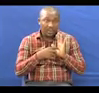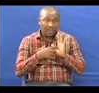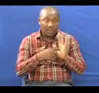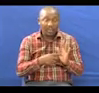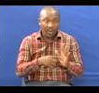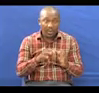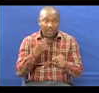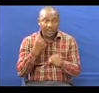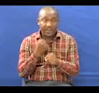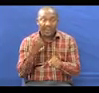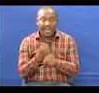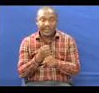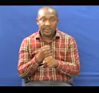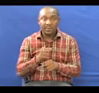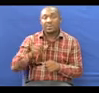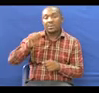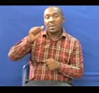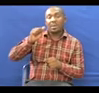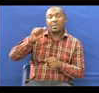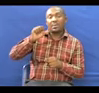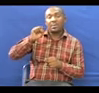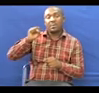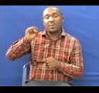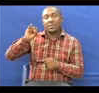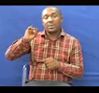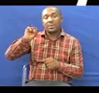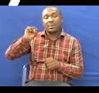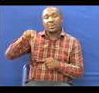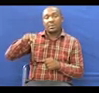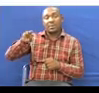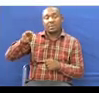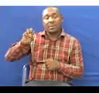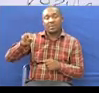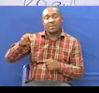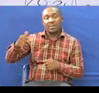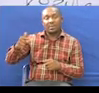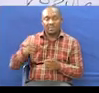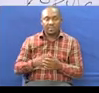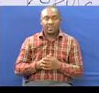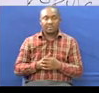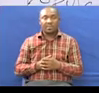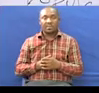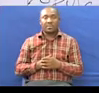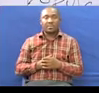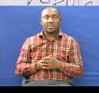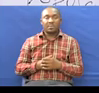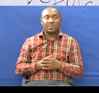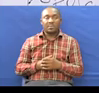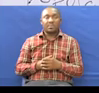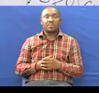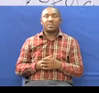provide some of assignment to you. 2 questions. That is the first. Then the second,